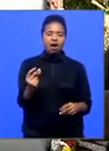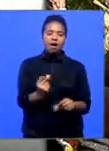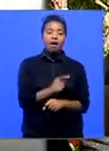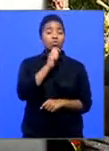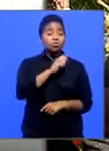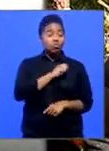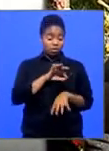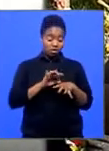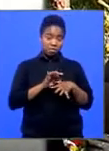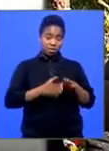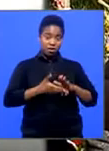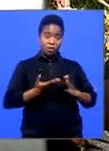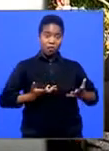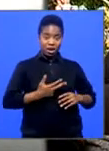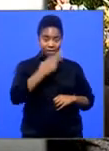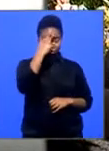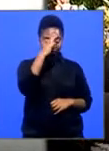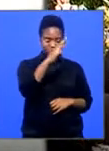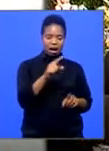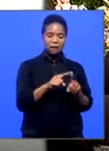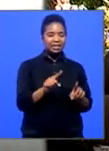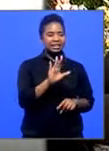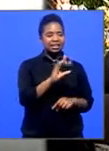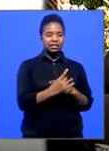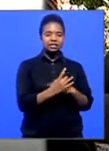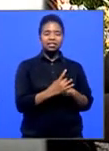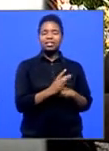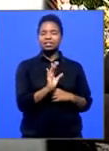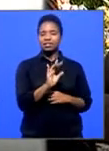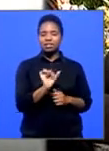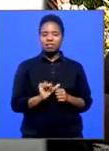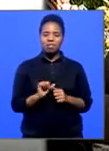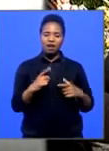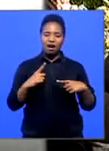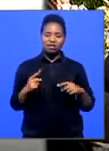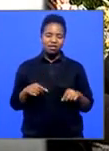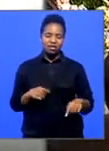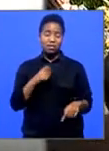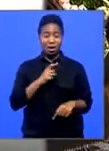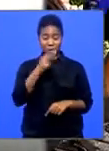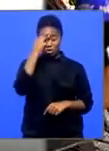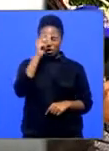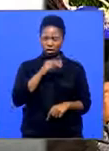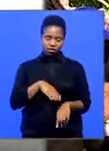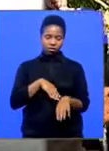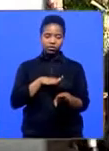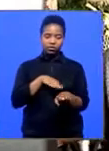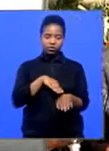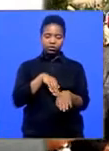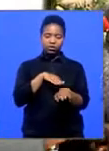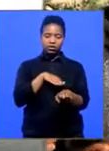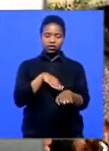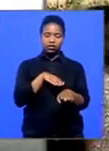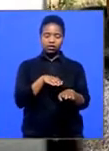Pretoria, and it was ill-advised to actually do so, so we figured we'd much rather come here and pay tribute. And I understand you've been